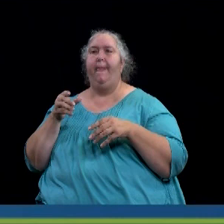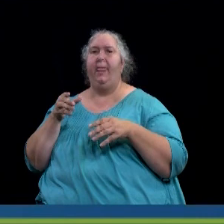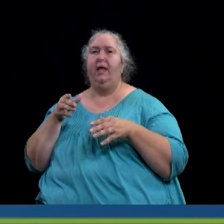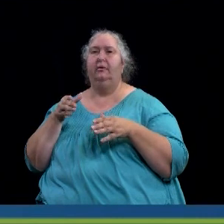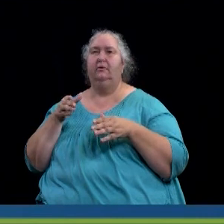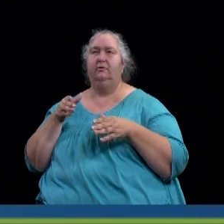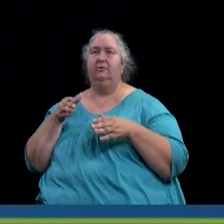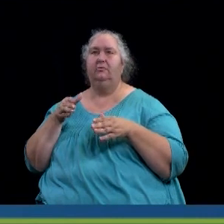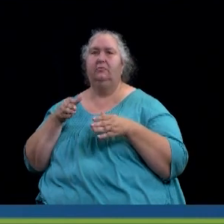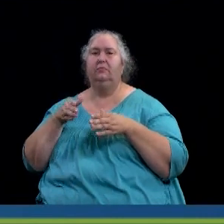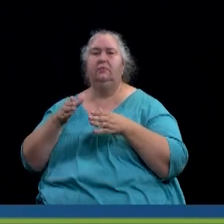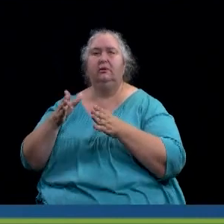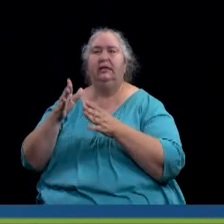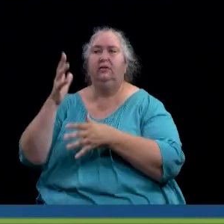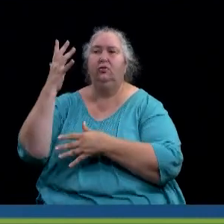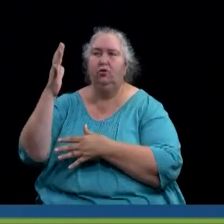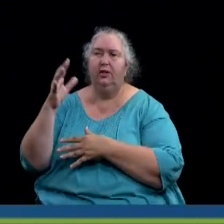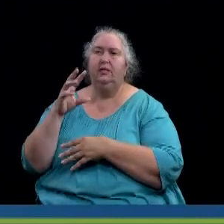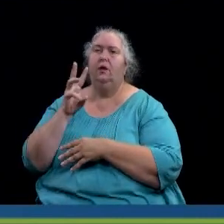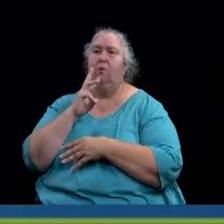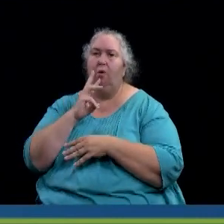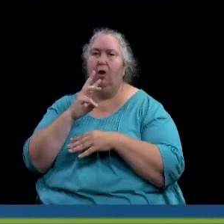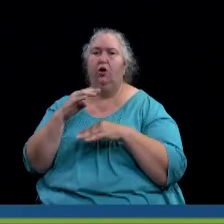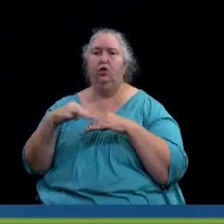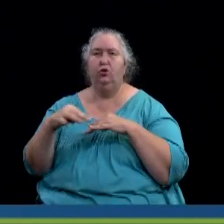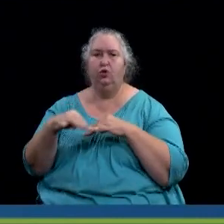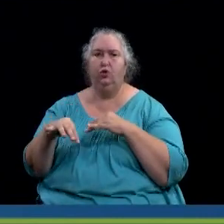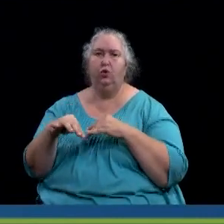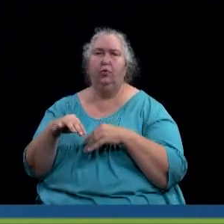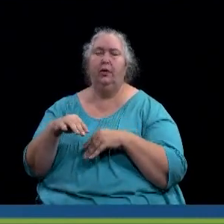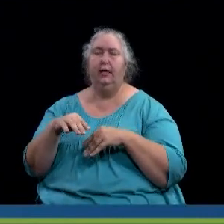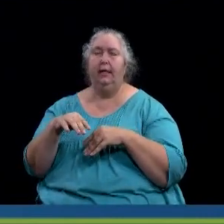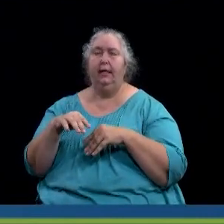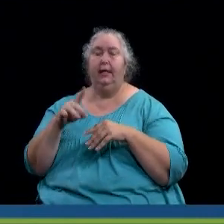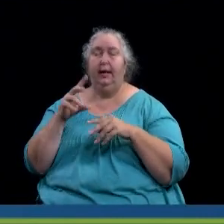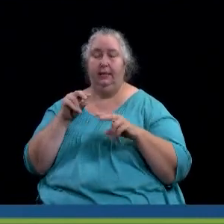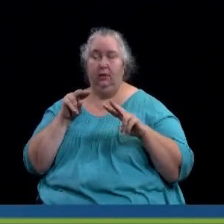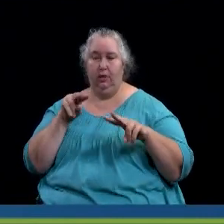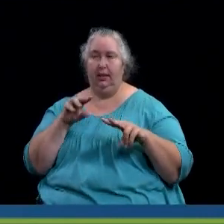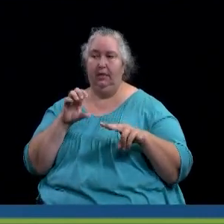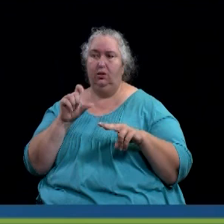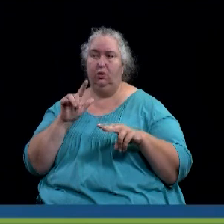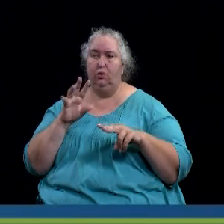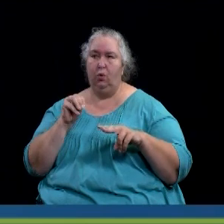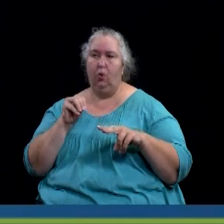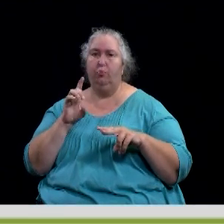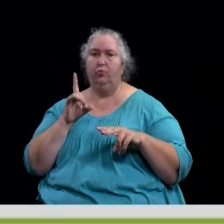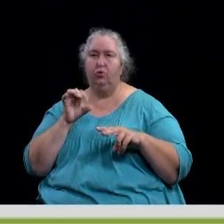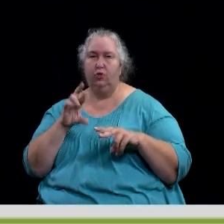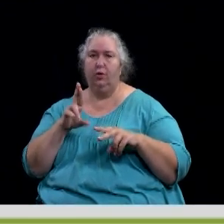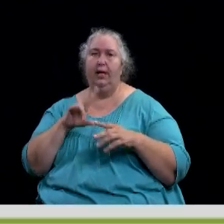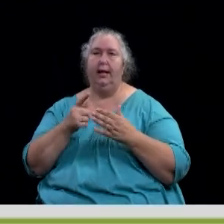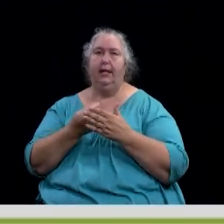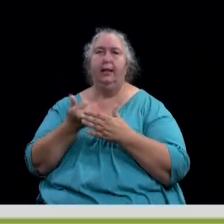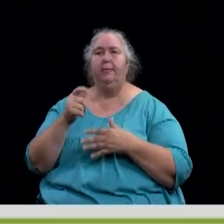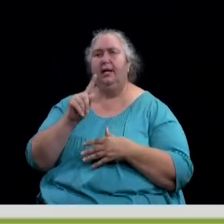infrastructure, isolated storm sewer modifications, and the elimination of trolley tracks located in Elm Avenue.